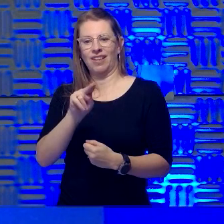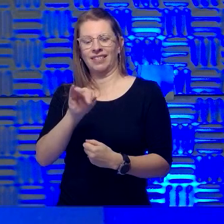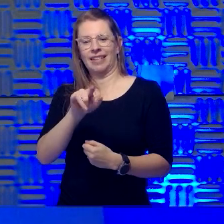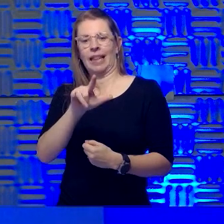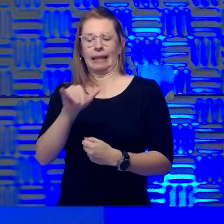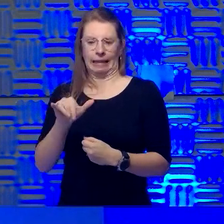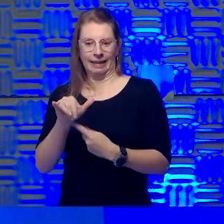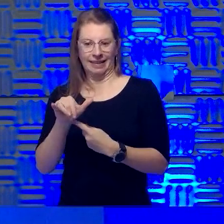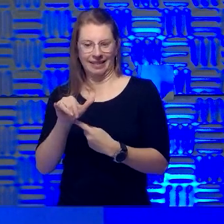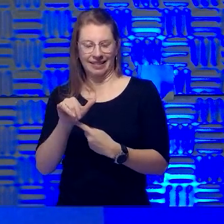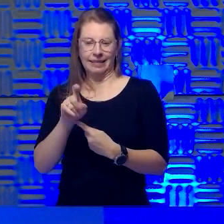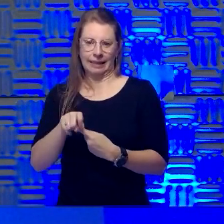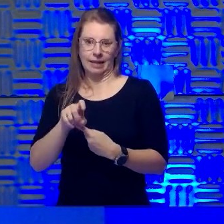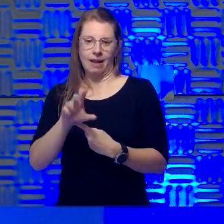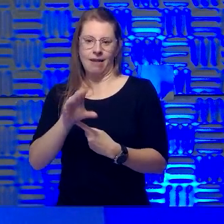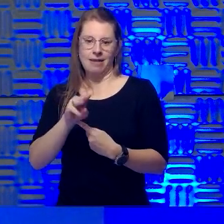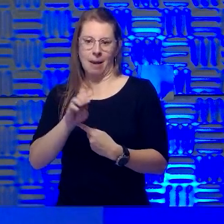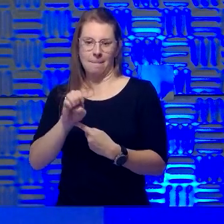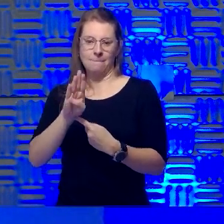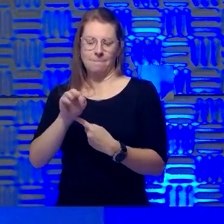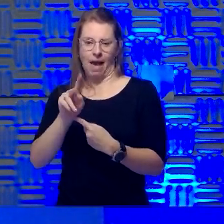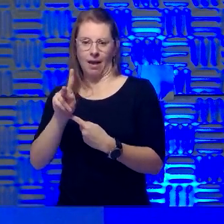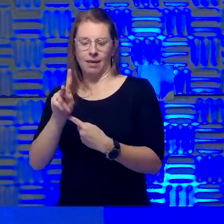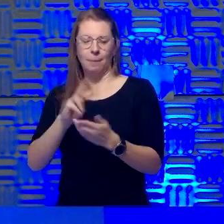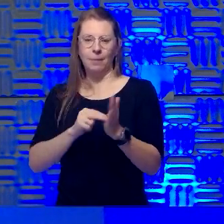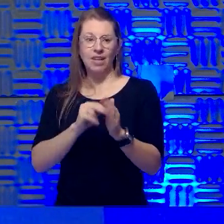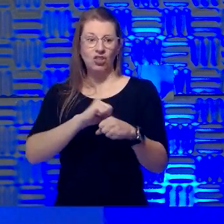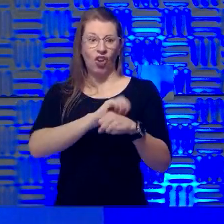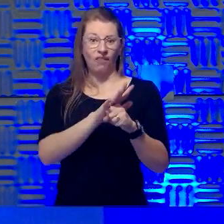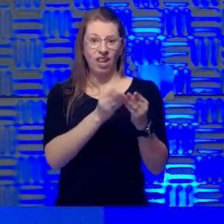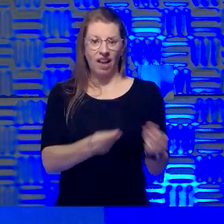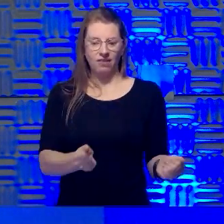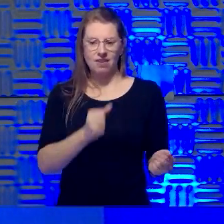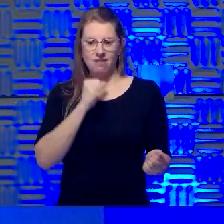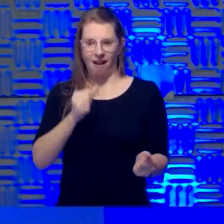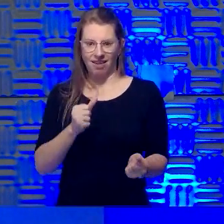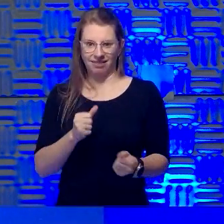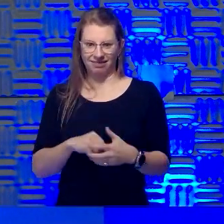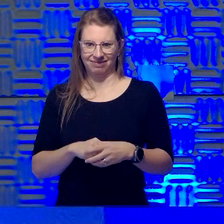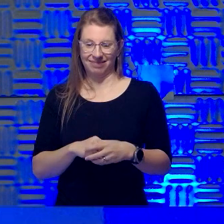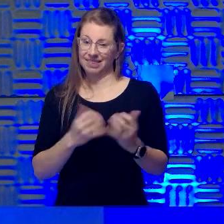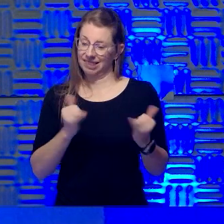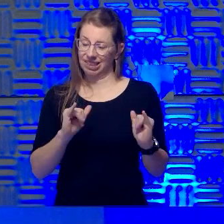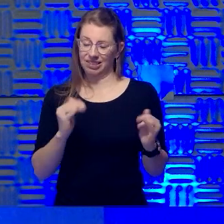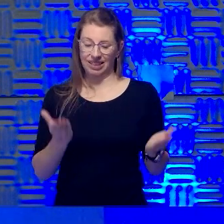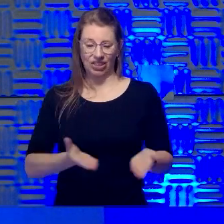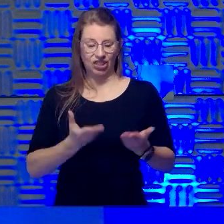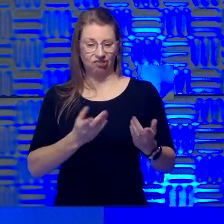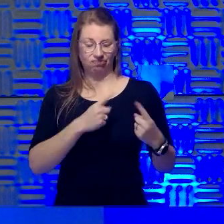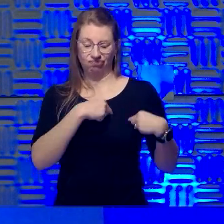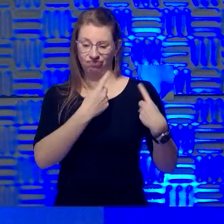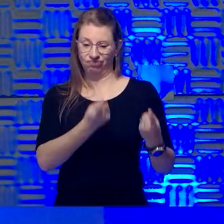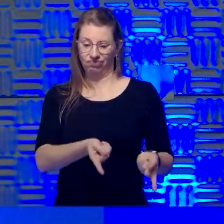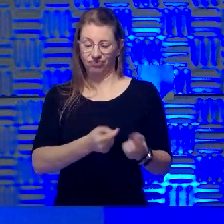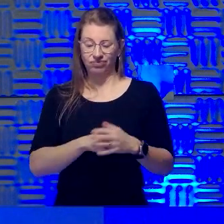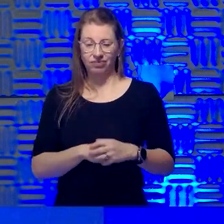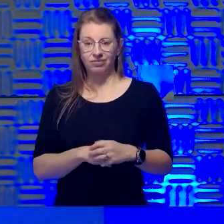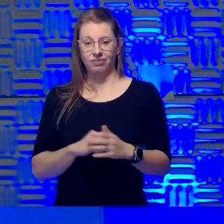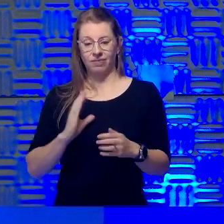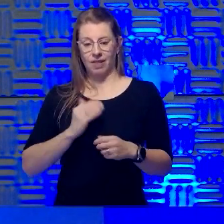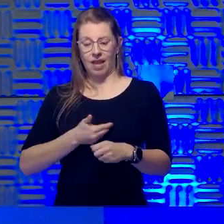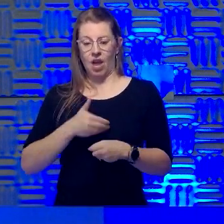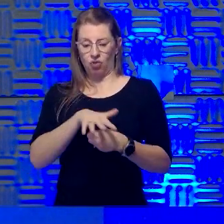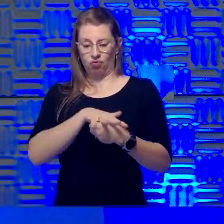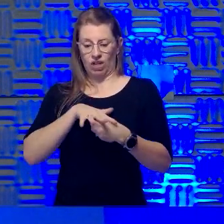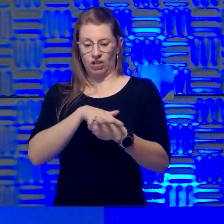This really never left. So I think we have really managed it well here, and we've said that since day one. In our region, we've managed